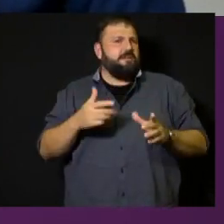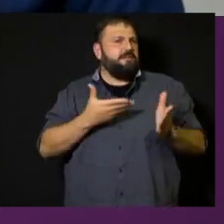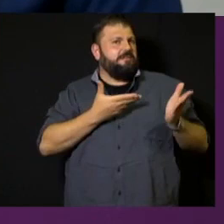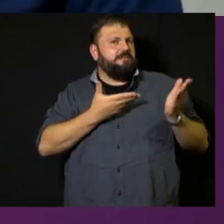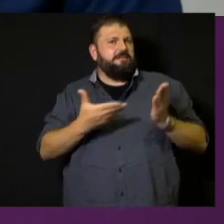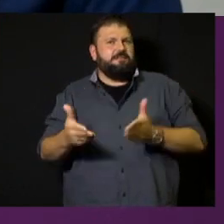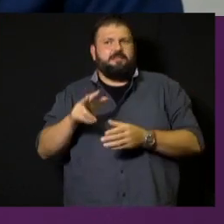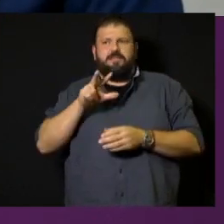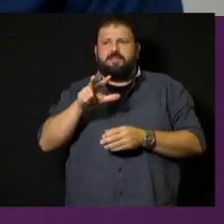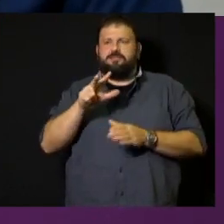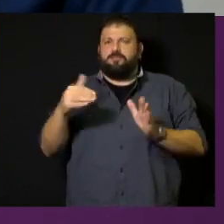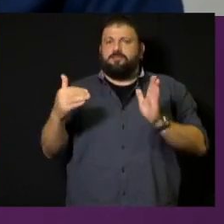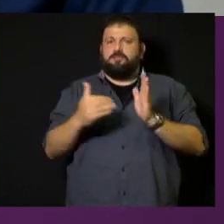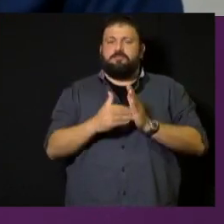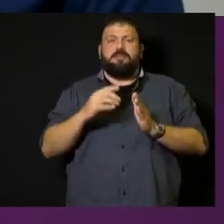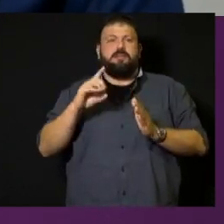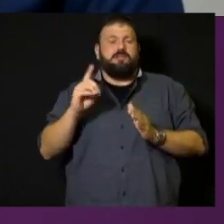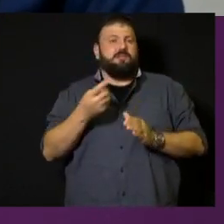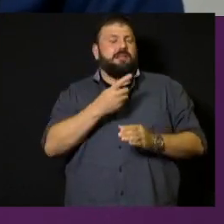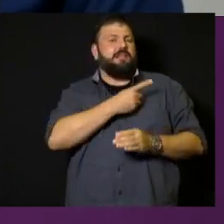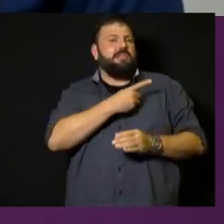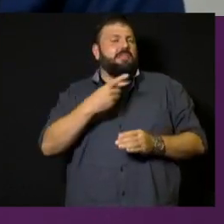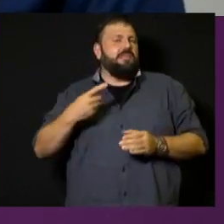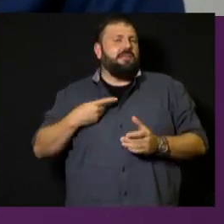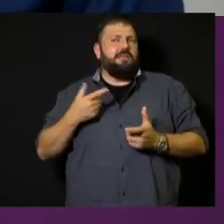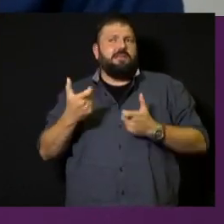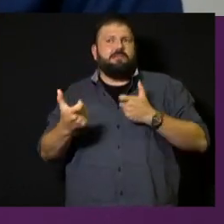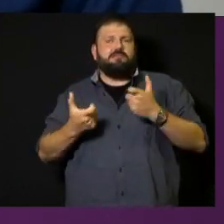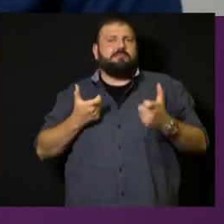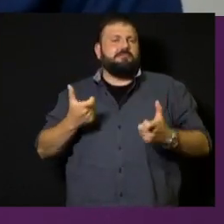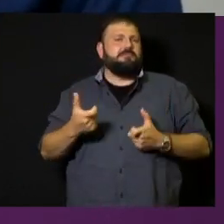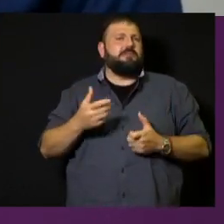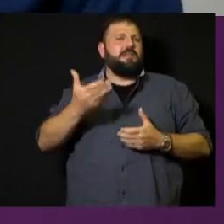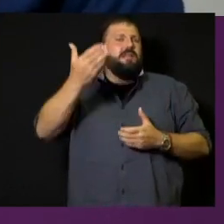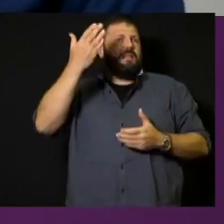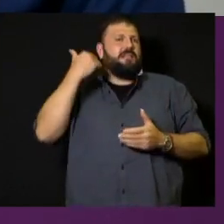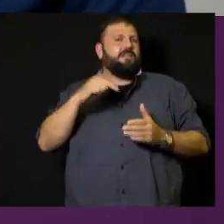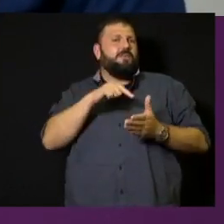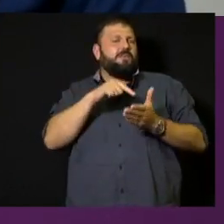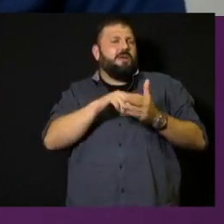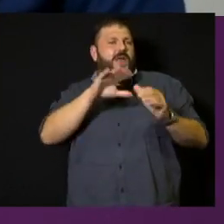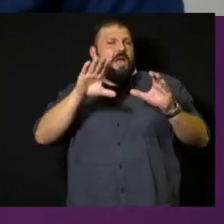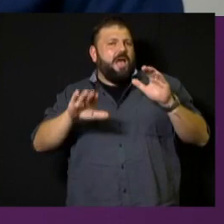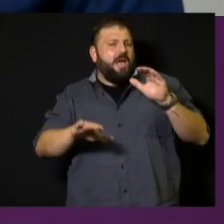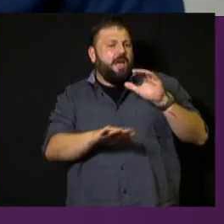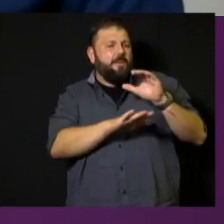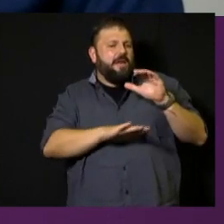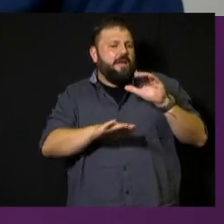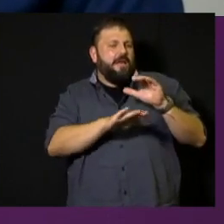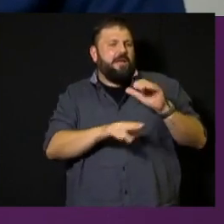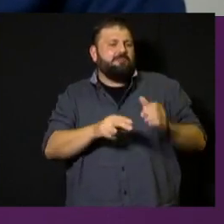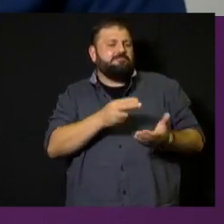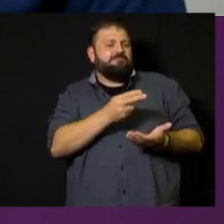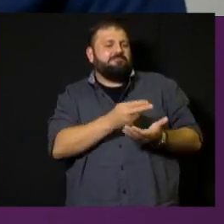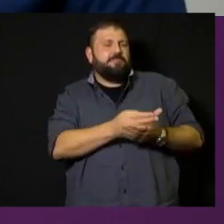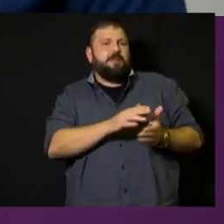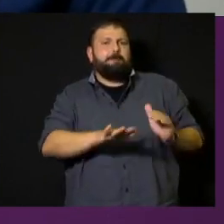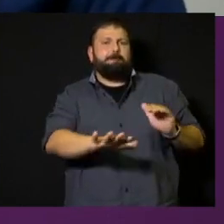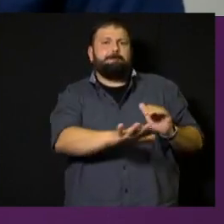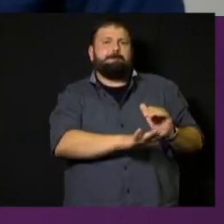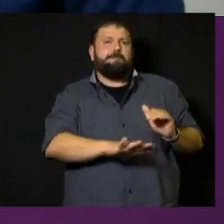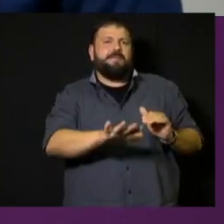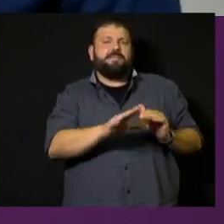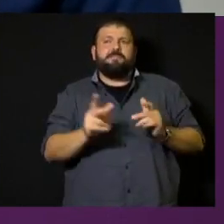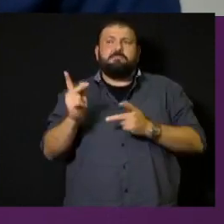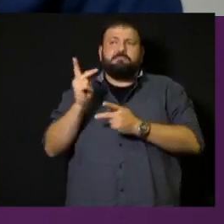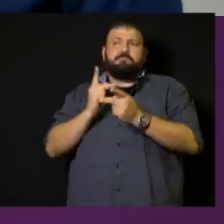changing years with $18,000 in a debt, sleeping in a basement